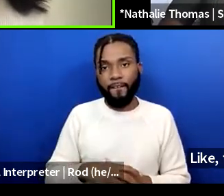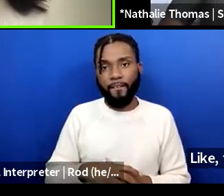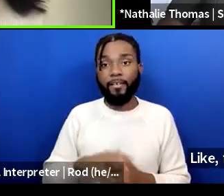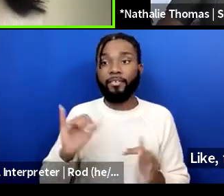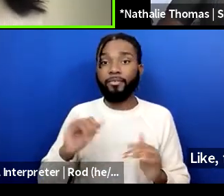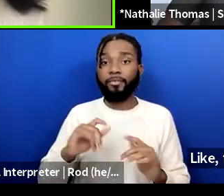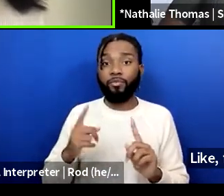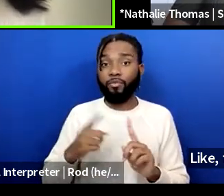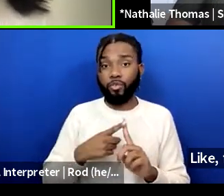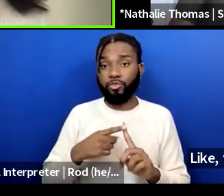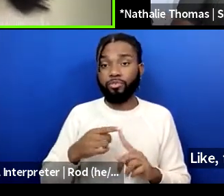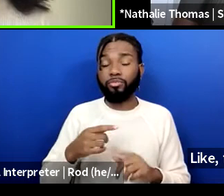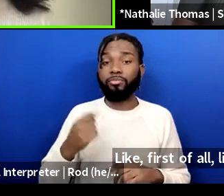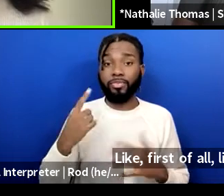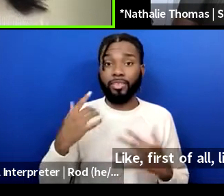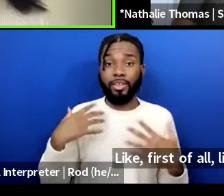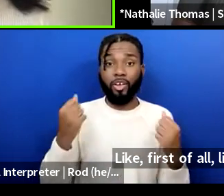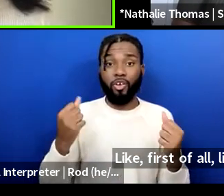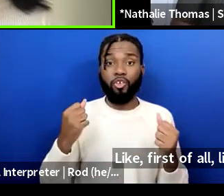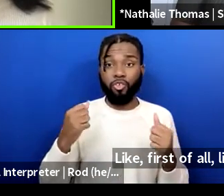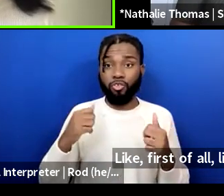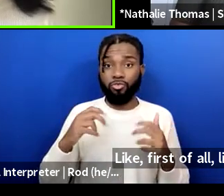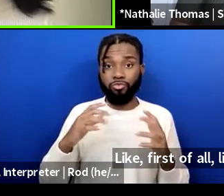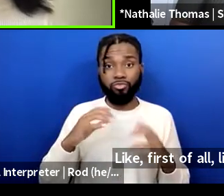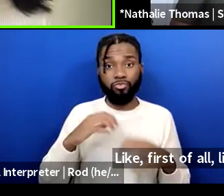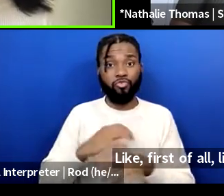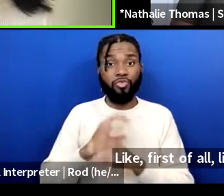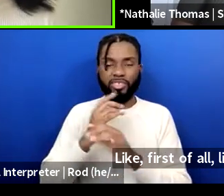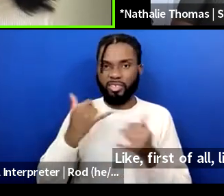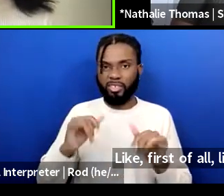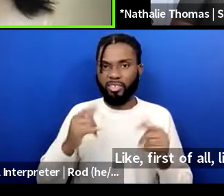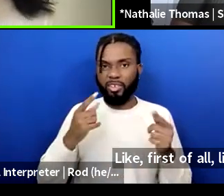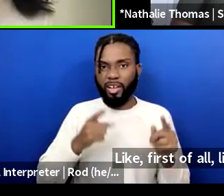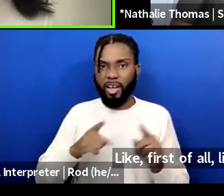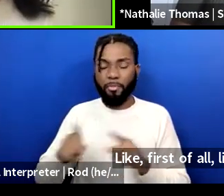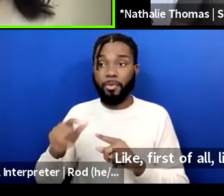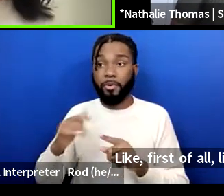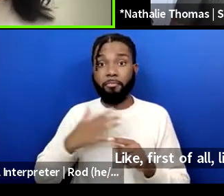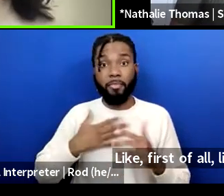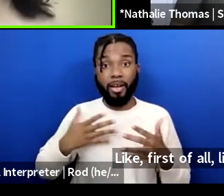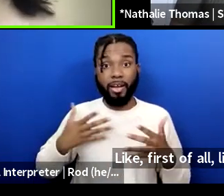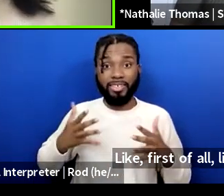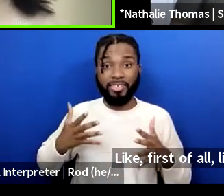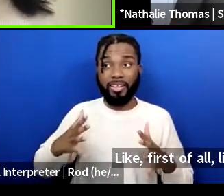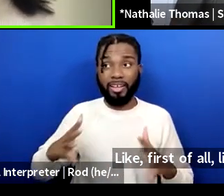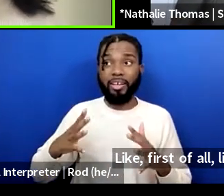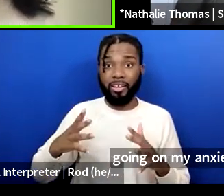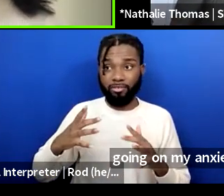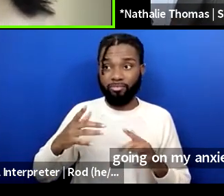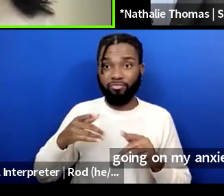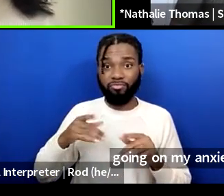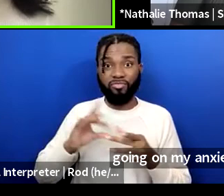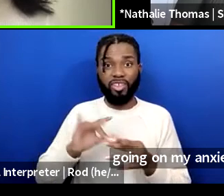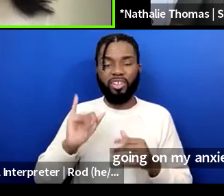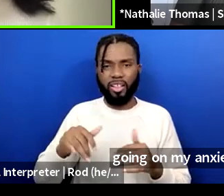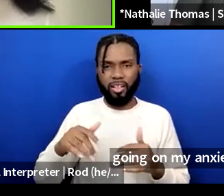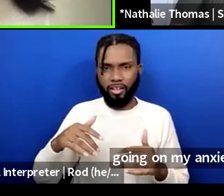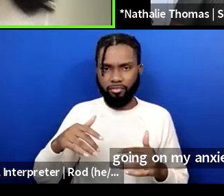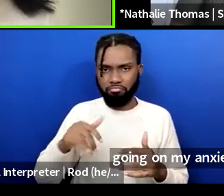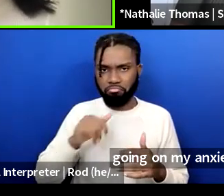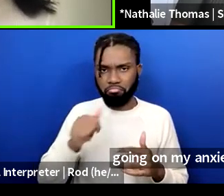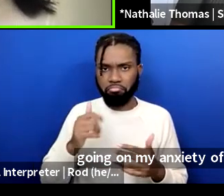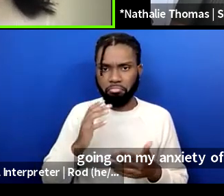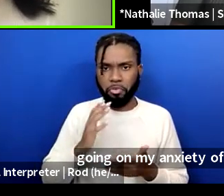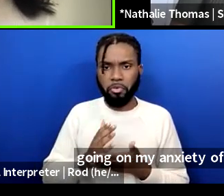health crisis is still going on. My anxiety of that is not gone. And on top of all